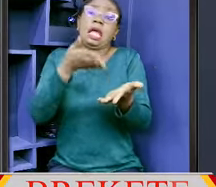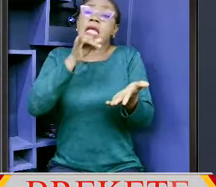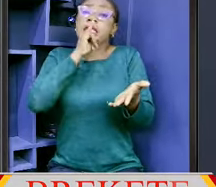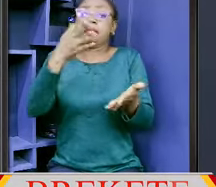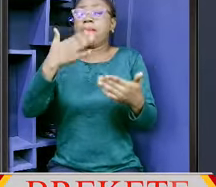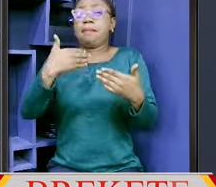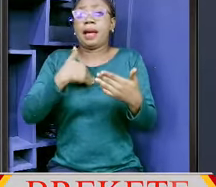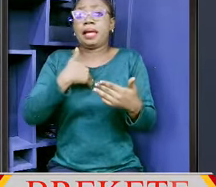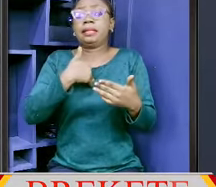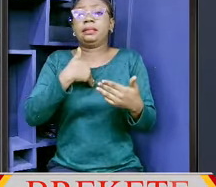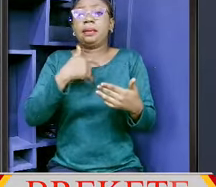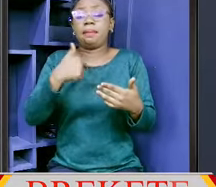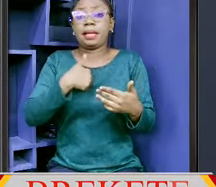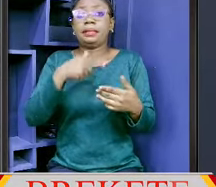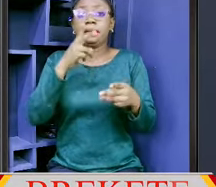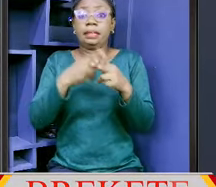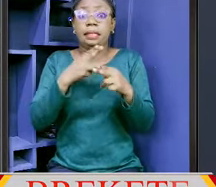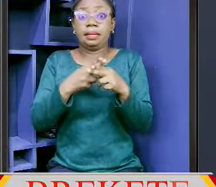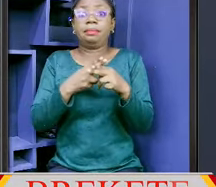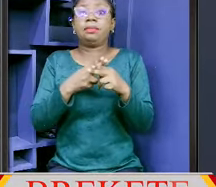because they were in a hurry to shut me up.